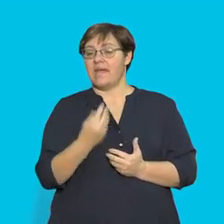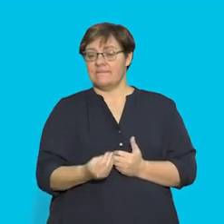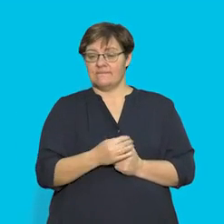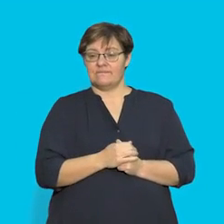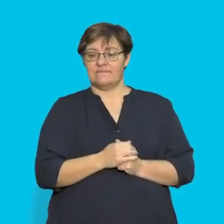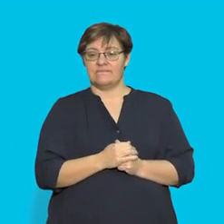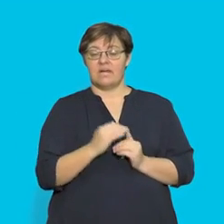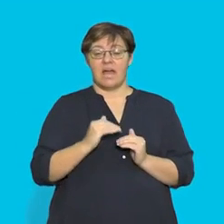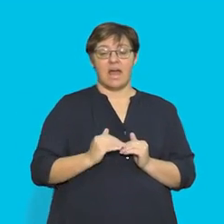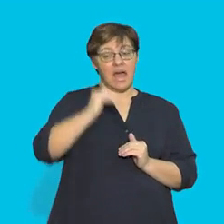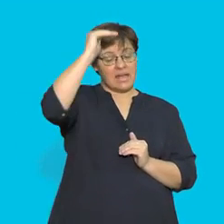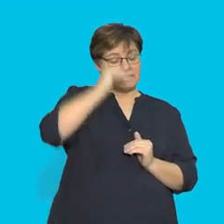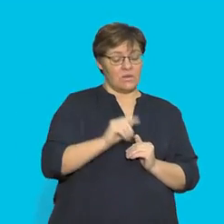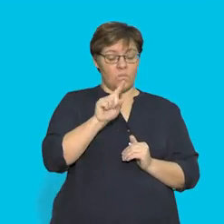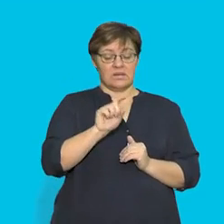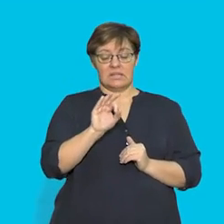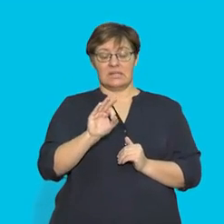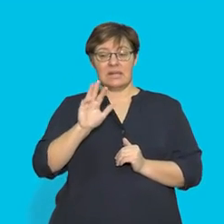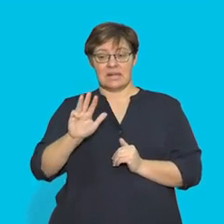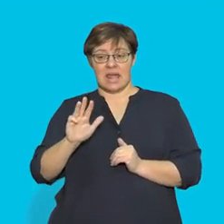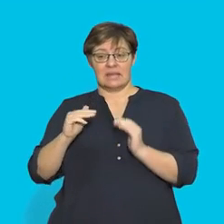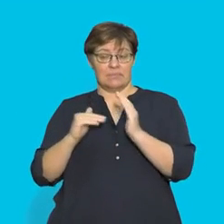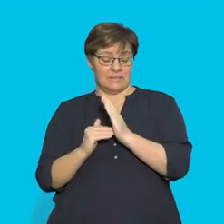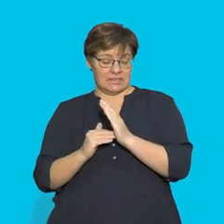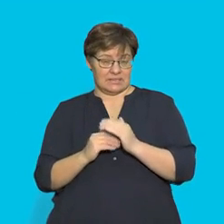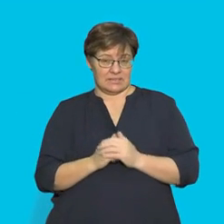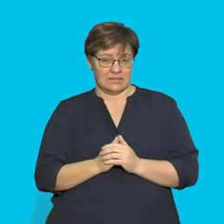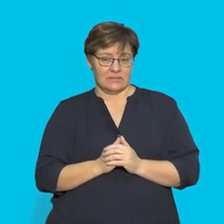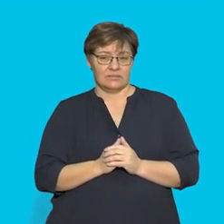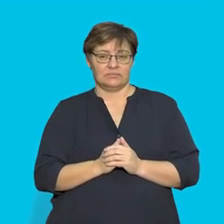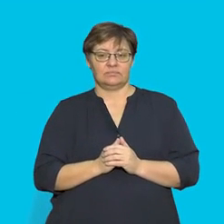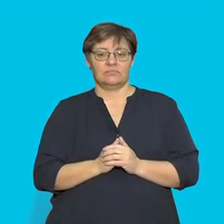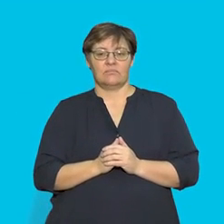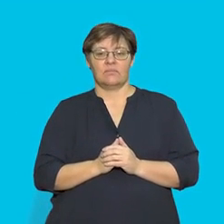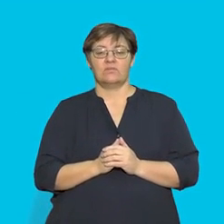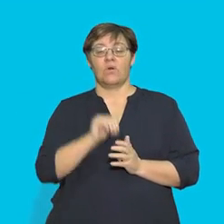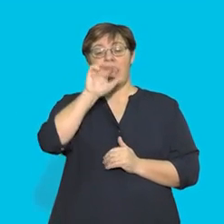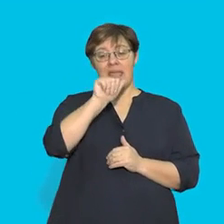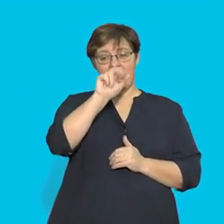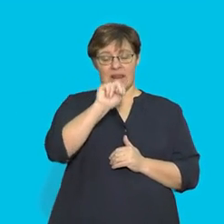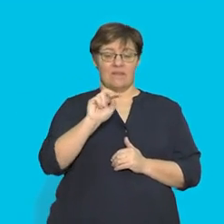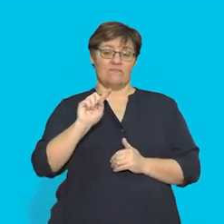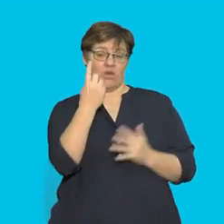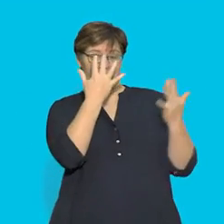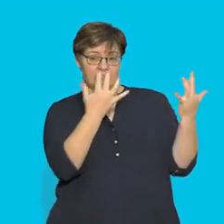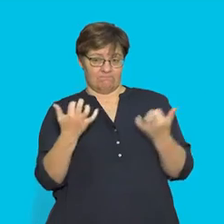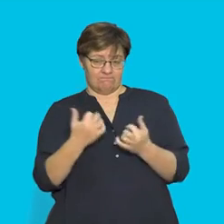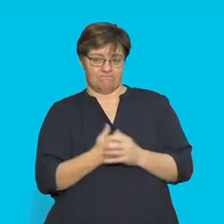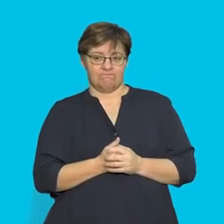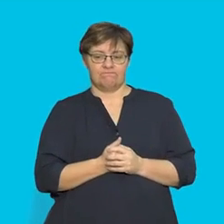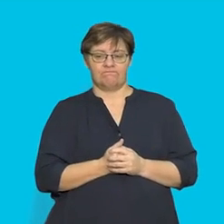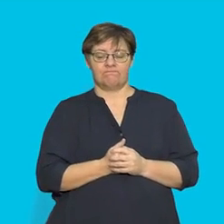And remember, we have this height that's 139 meters. So we're going to calculate AN first.